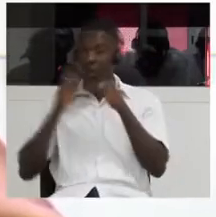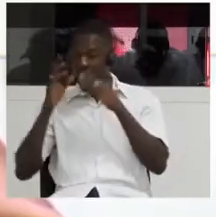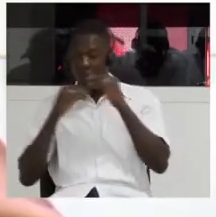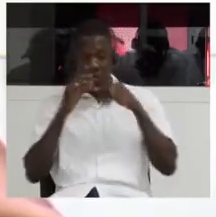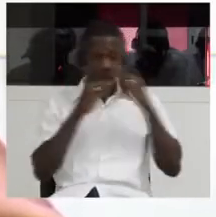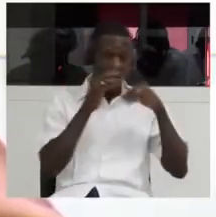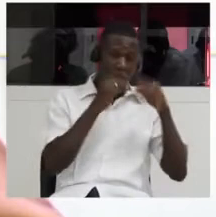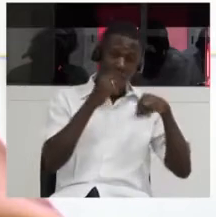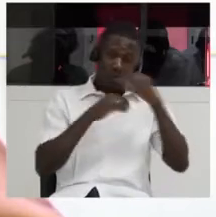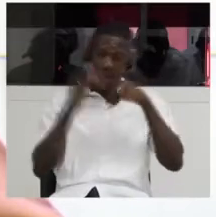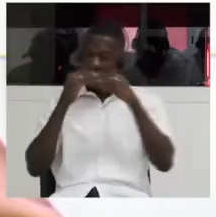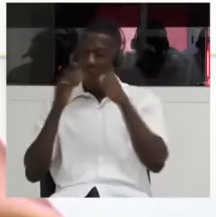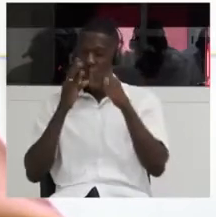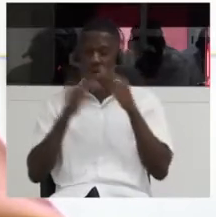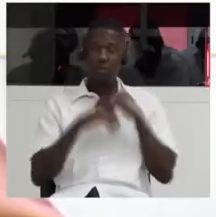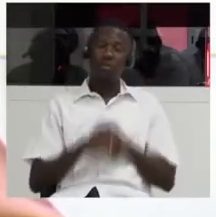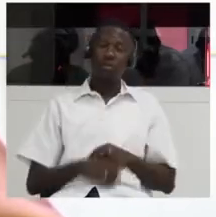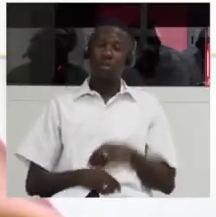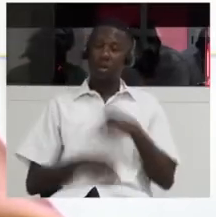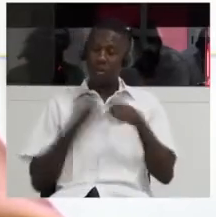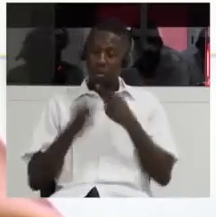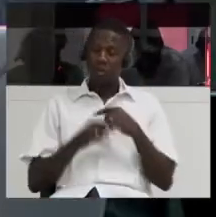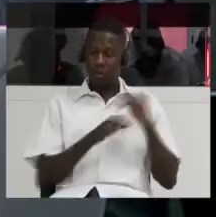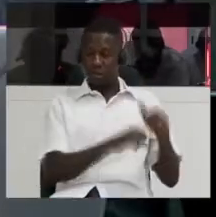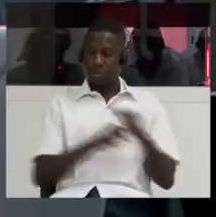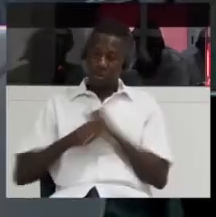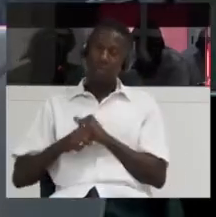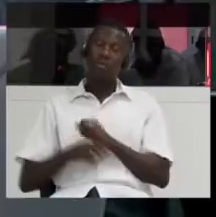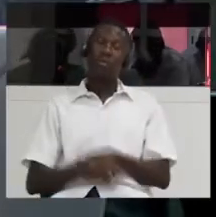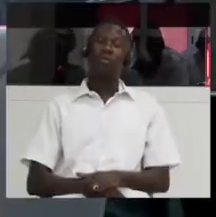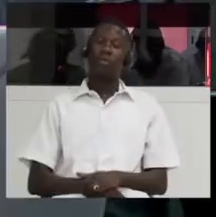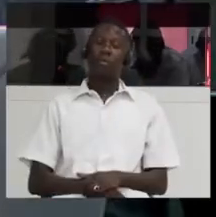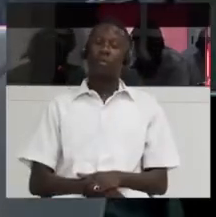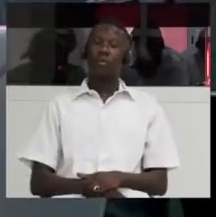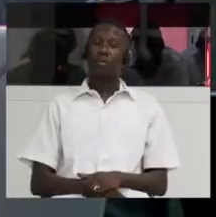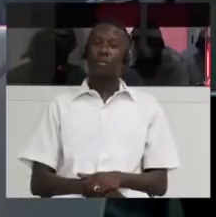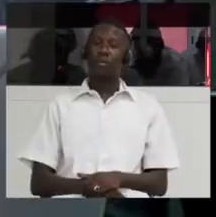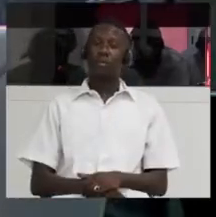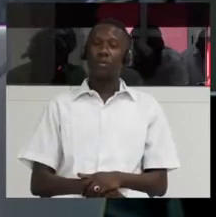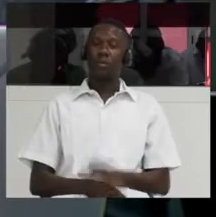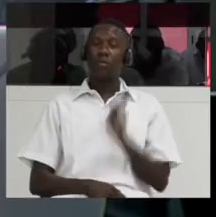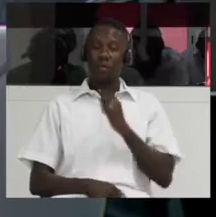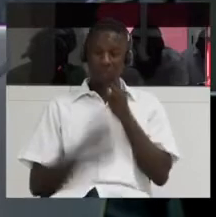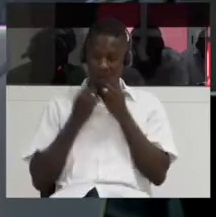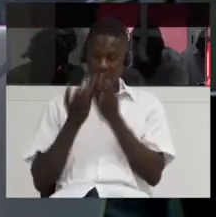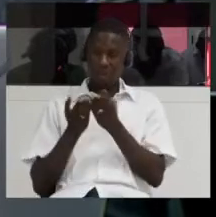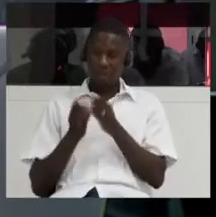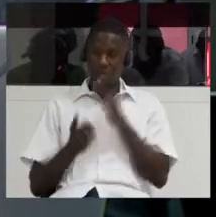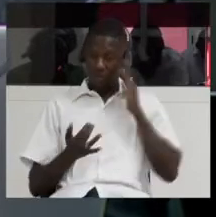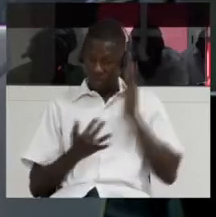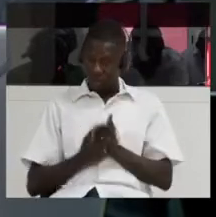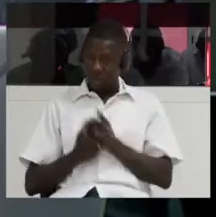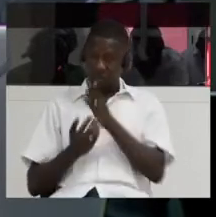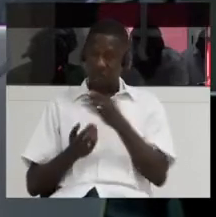Rumors of coup? Yes, of a counter. So from what he said, you believe he was referring to a counter